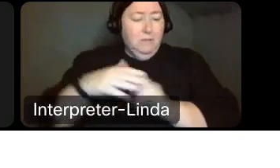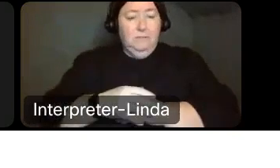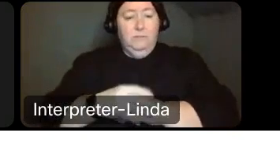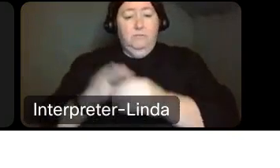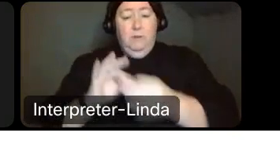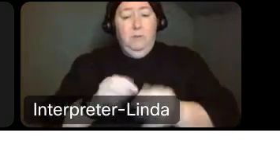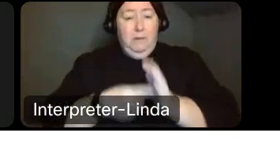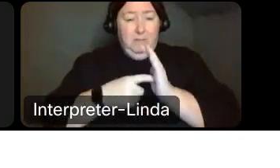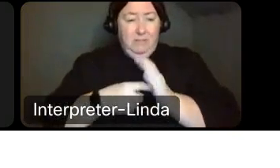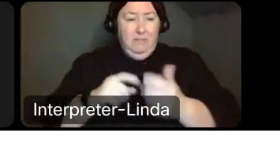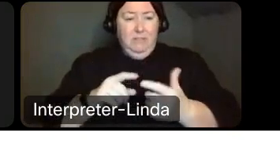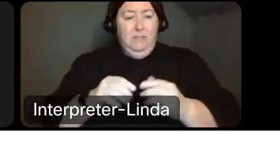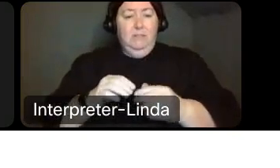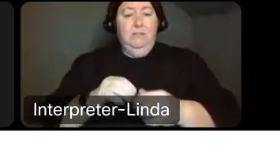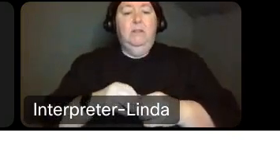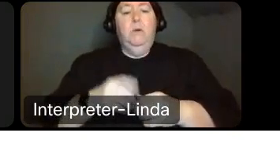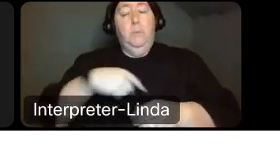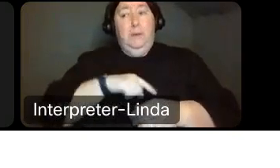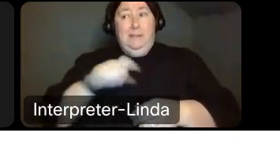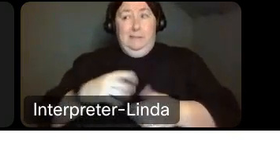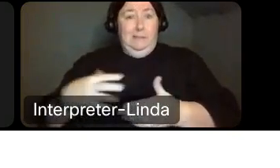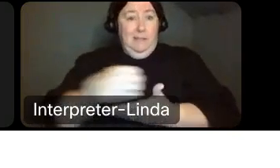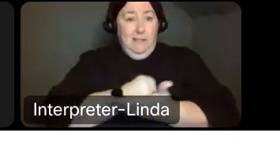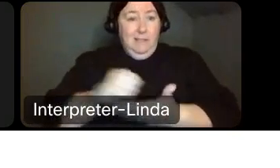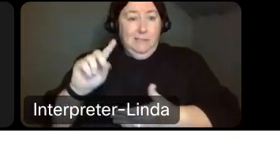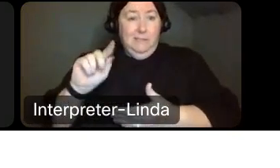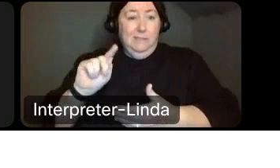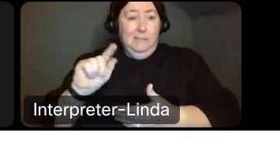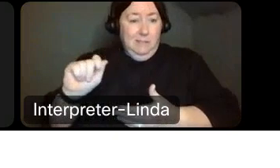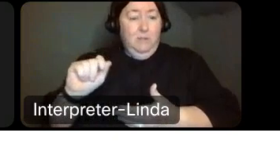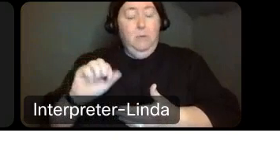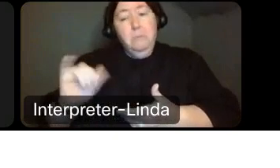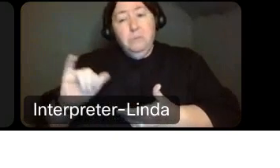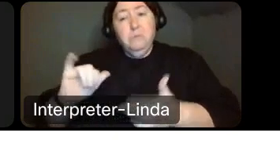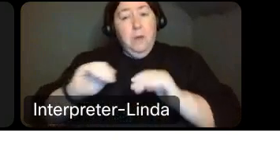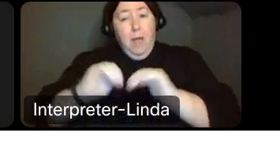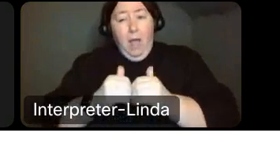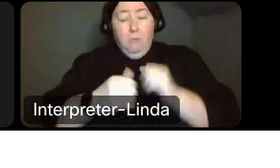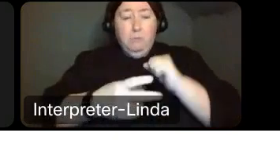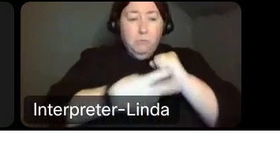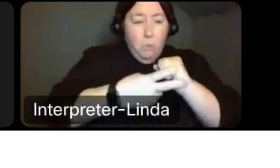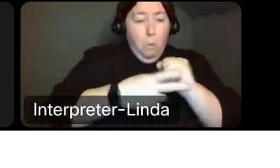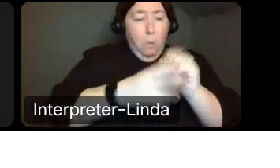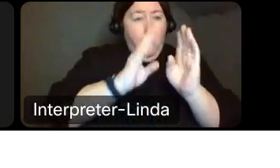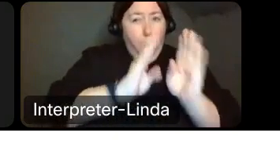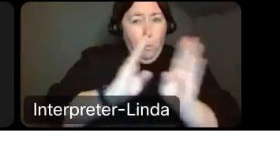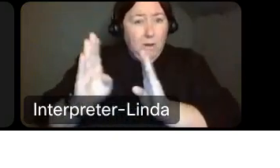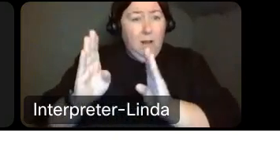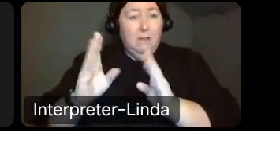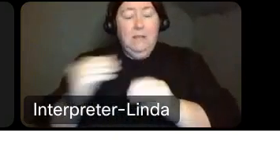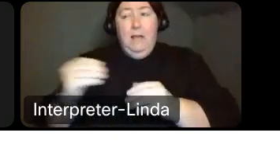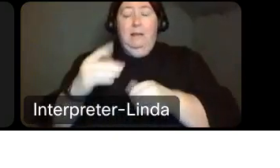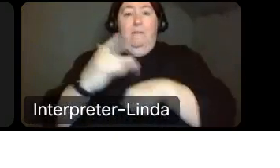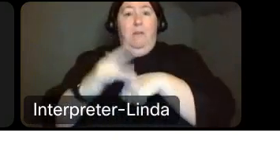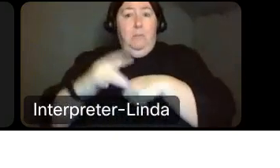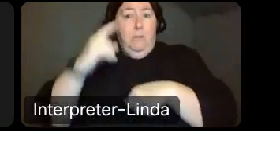sort of directs us to what we need to collect in these data, and also how we have to store, organize it, and make it available to stakeholders